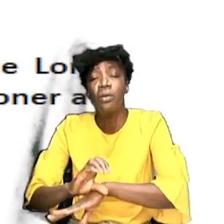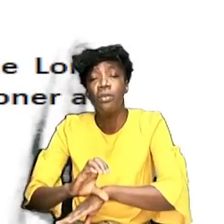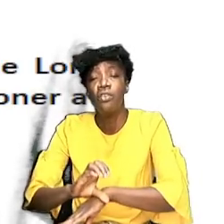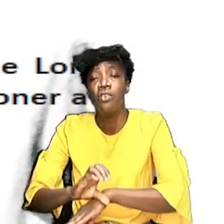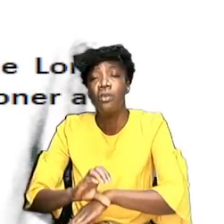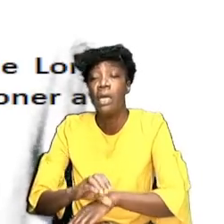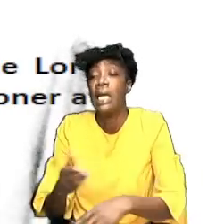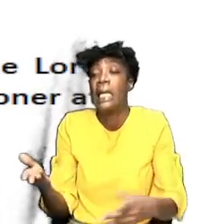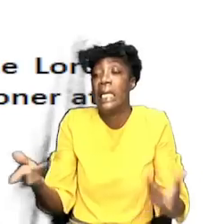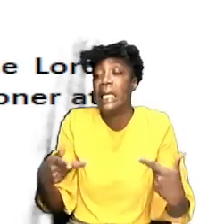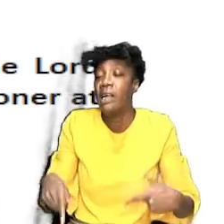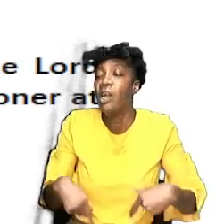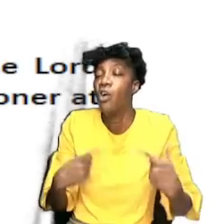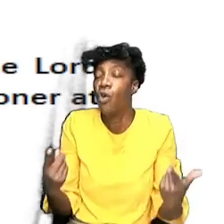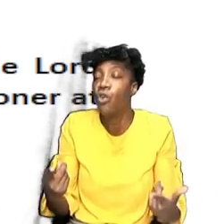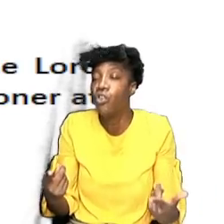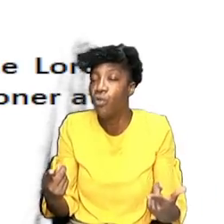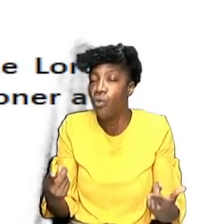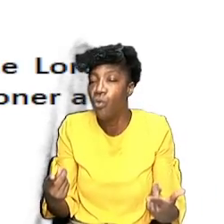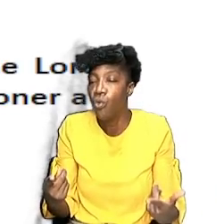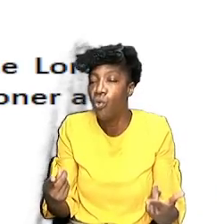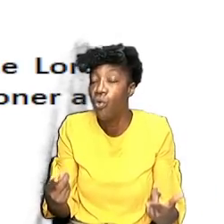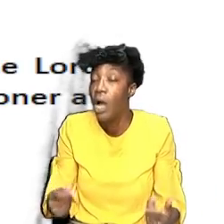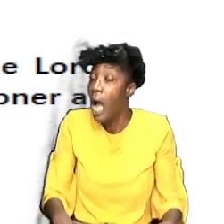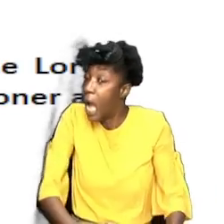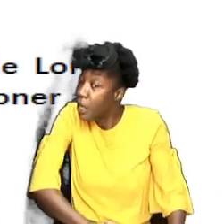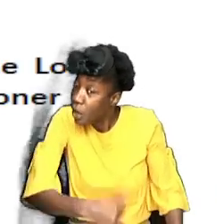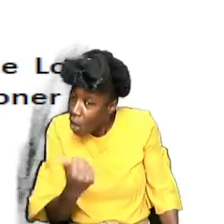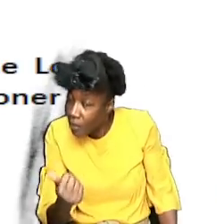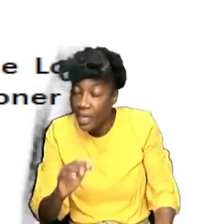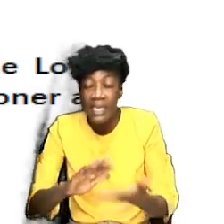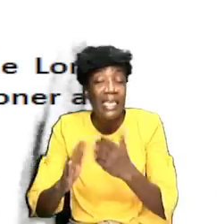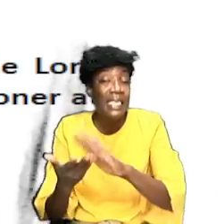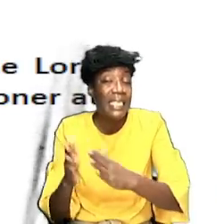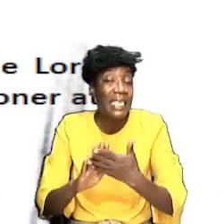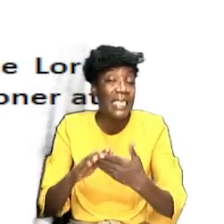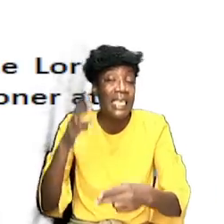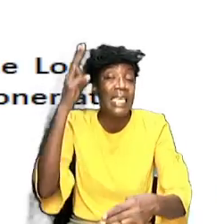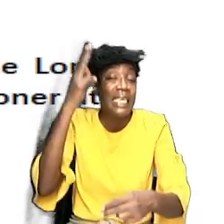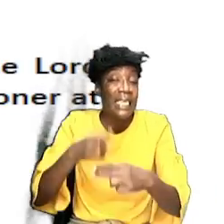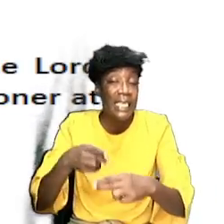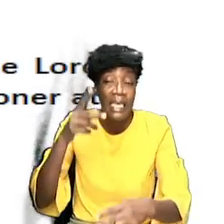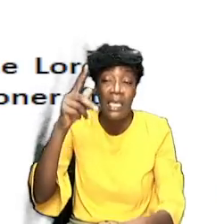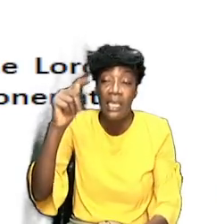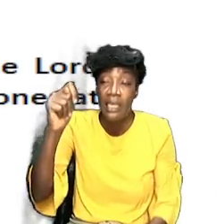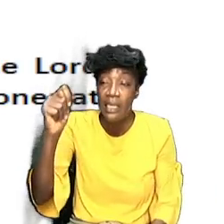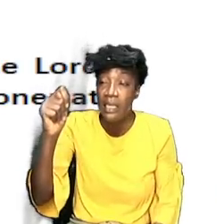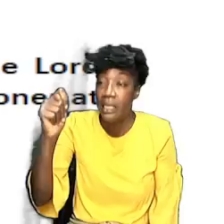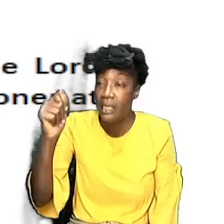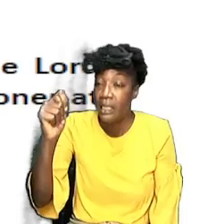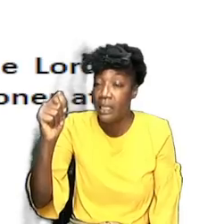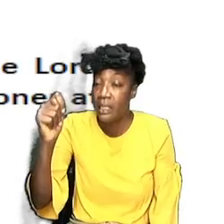to a place that is called the School of One, that is called Tyrannus. Amen. And Tyrannus, it is said, for